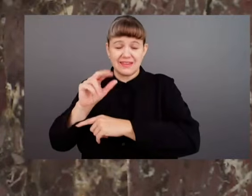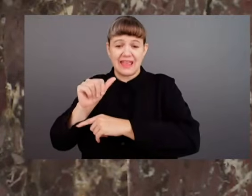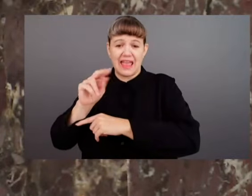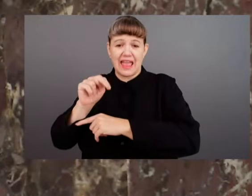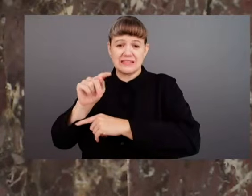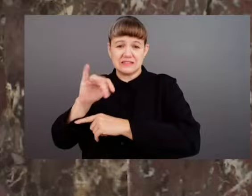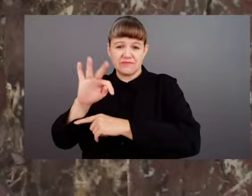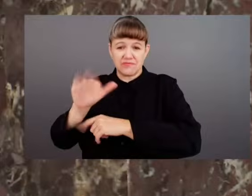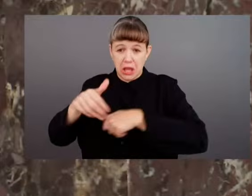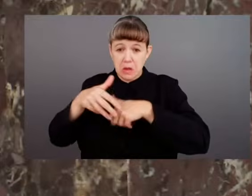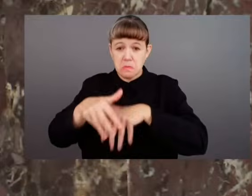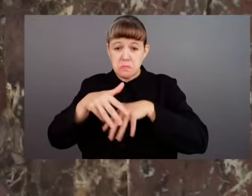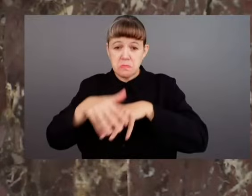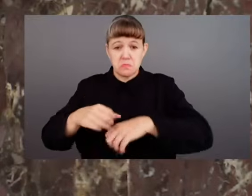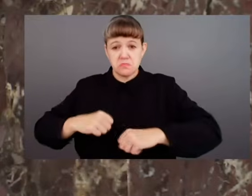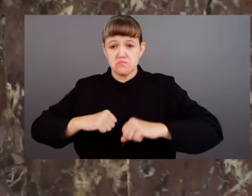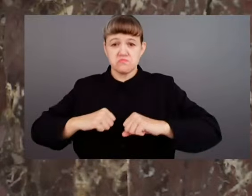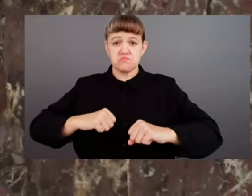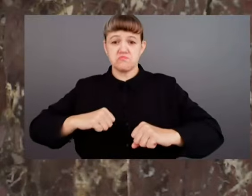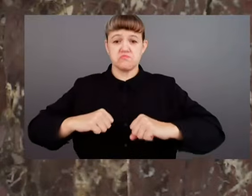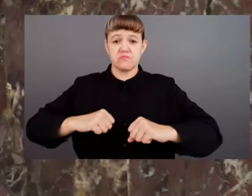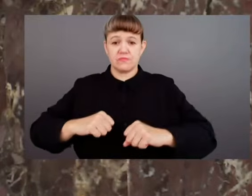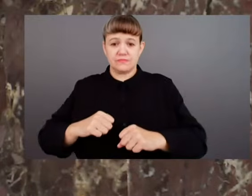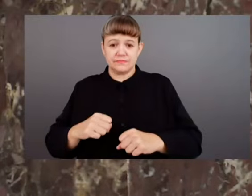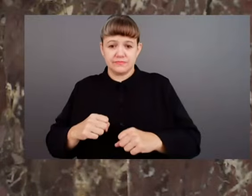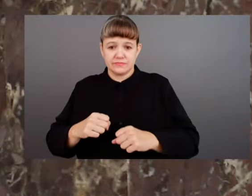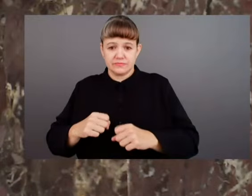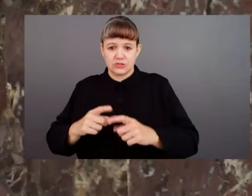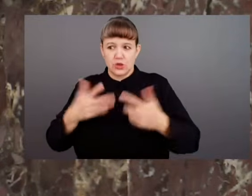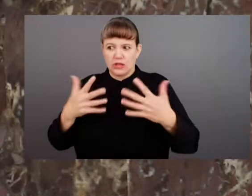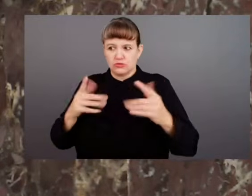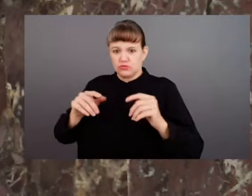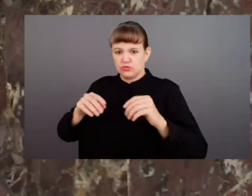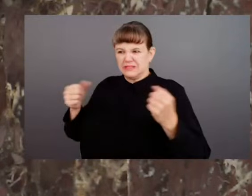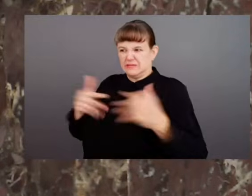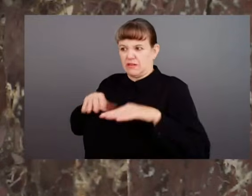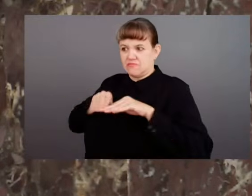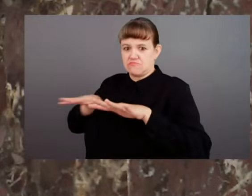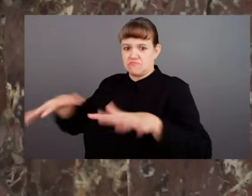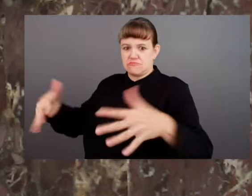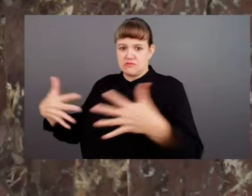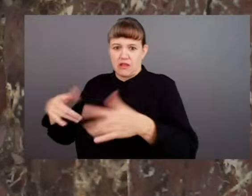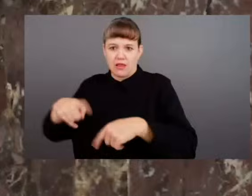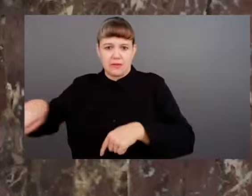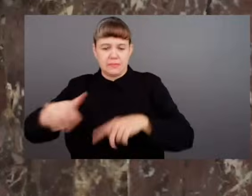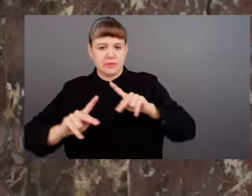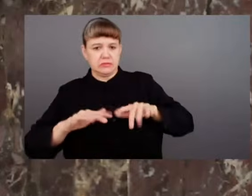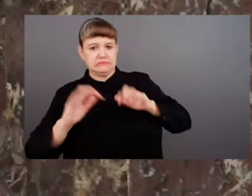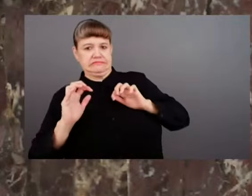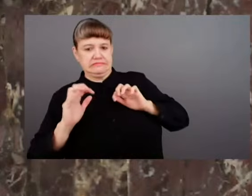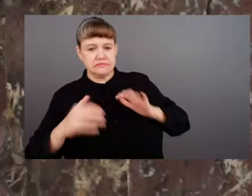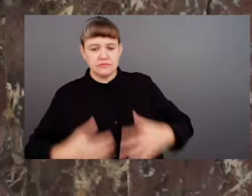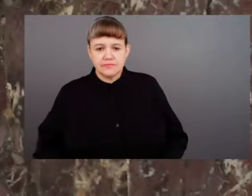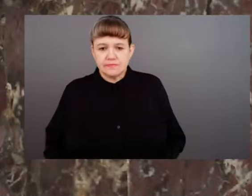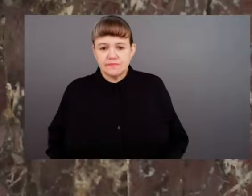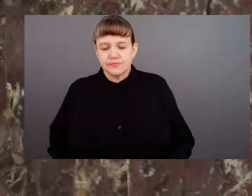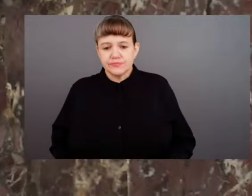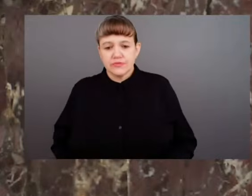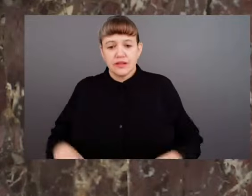is simple. Will she, right now, right here in this House, condemn Antifa?